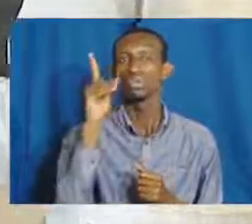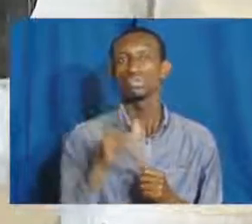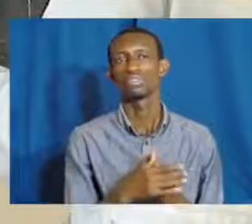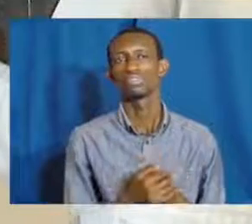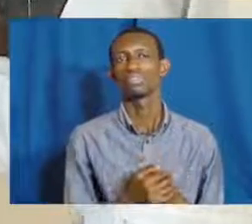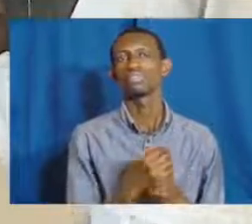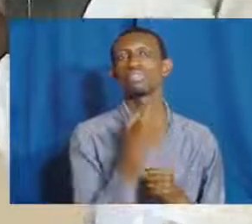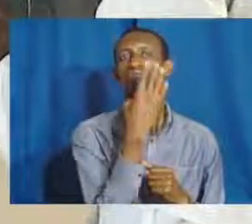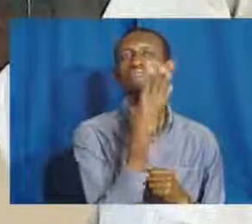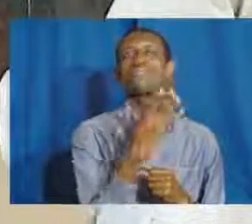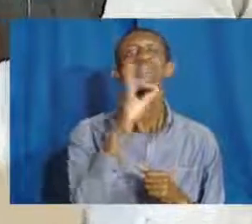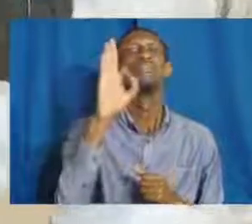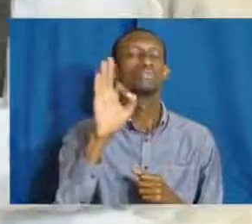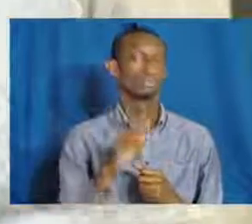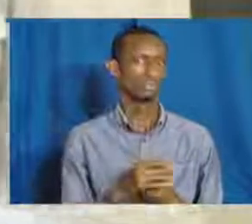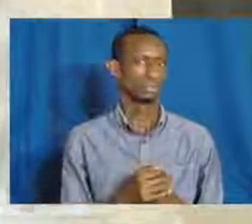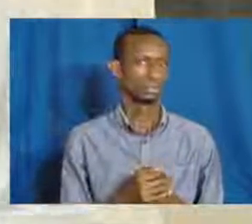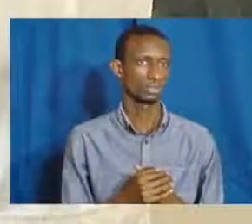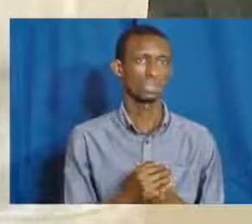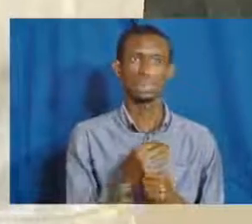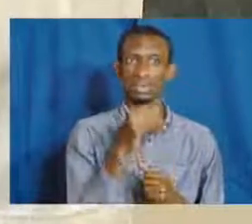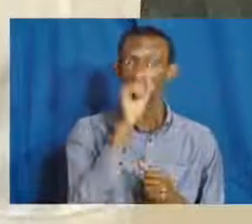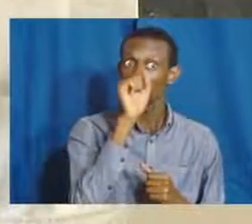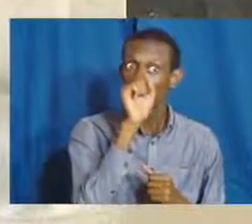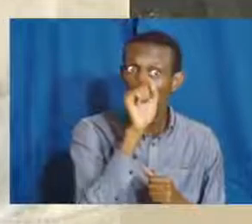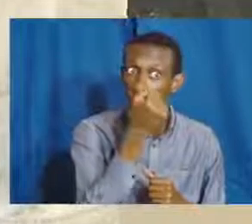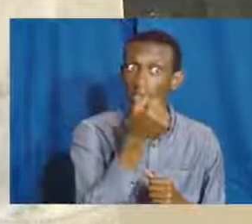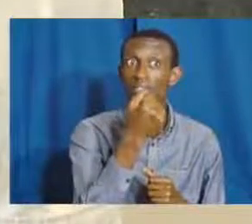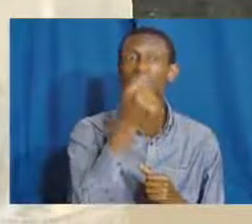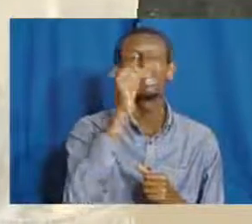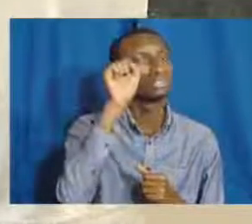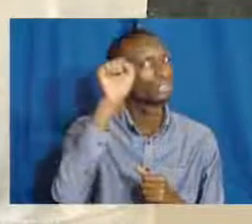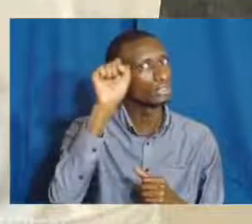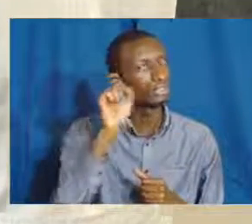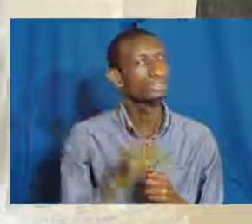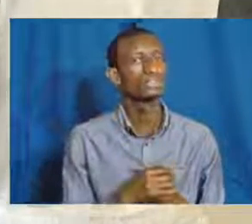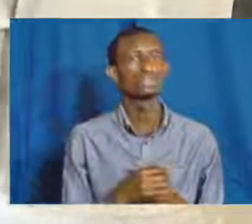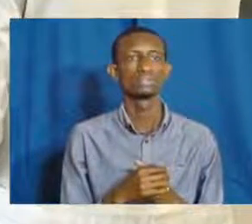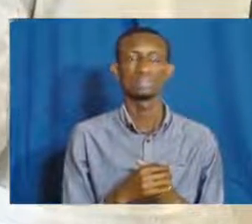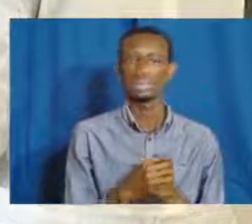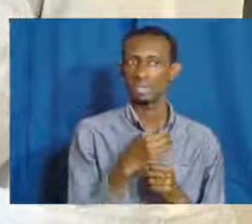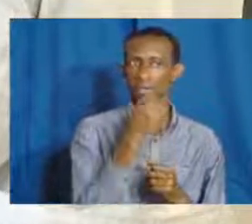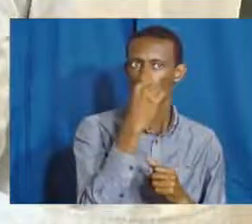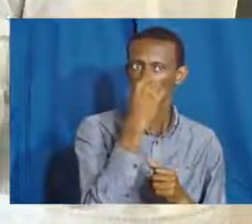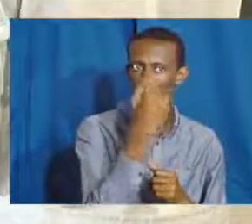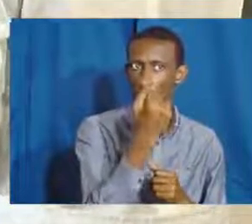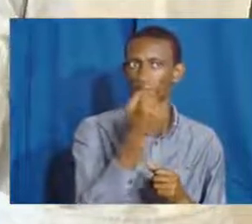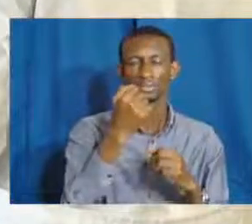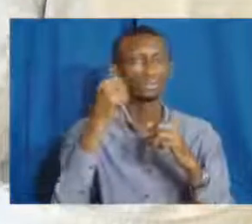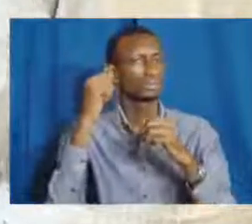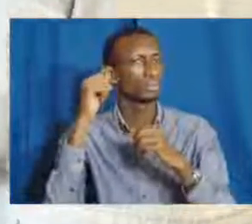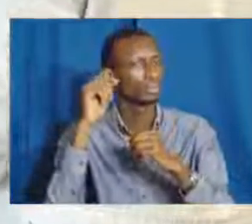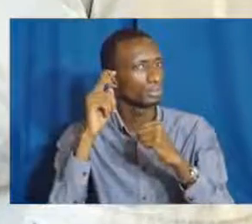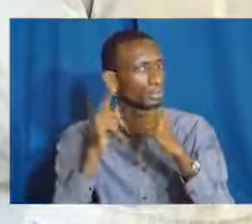4d, and 4f. So you can have 5s, you can have